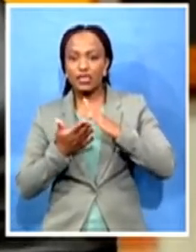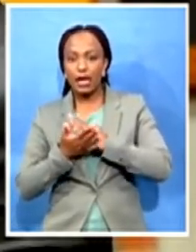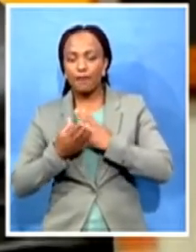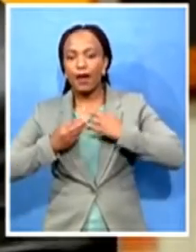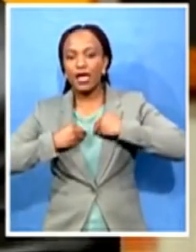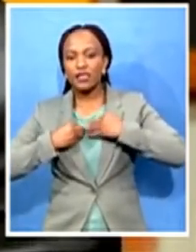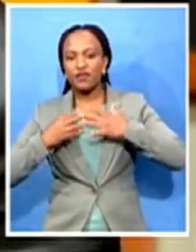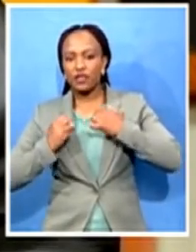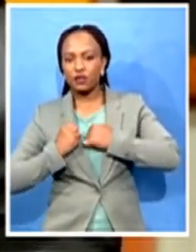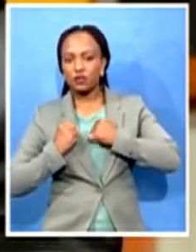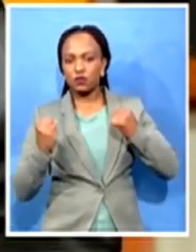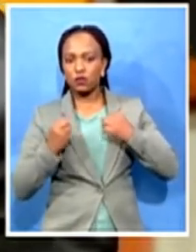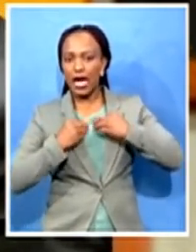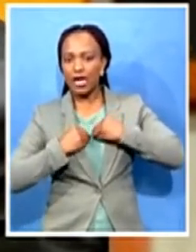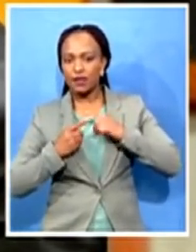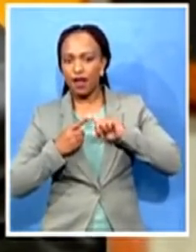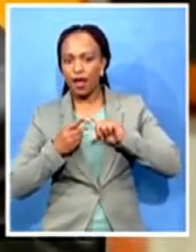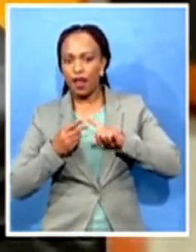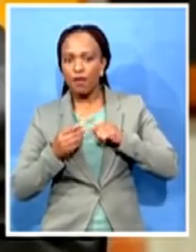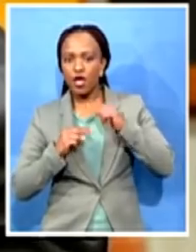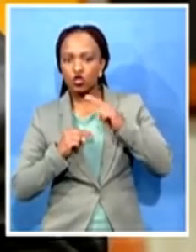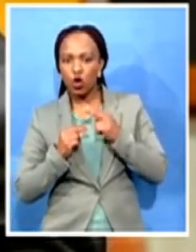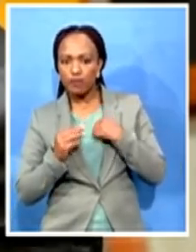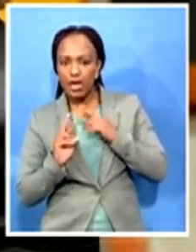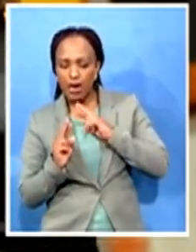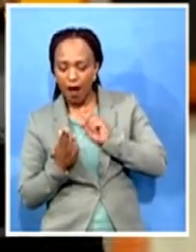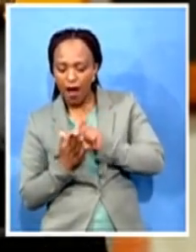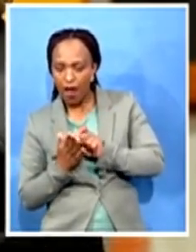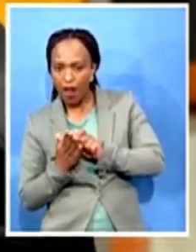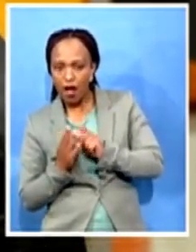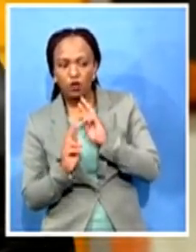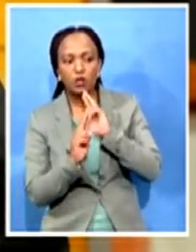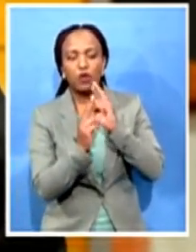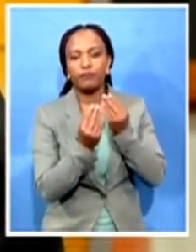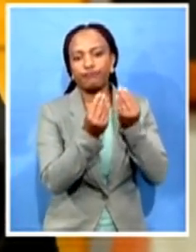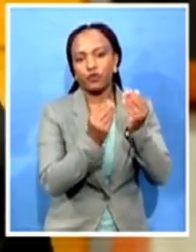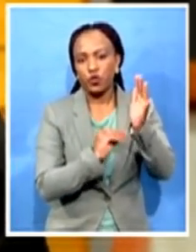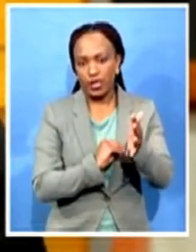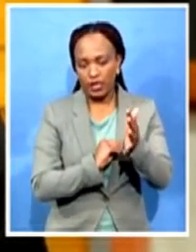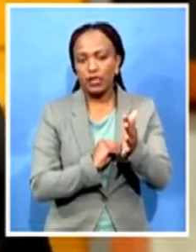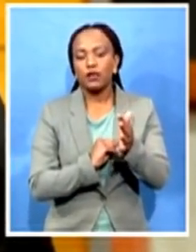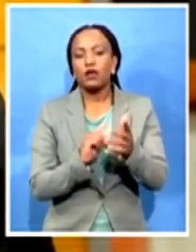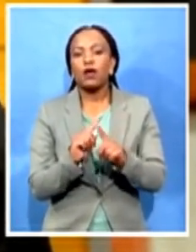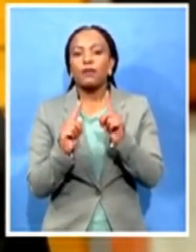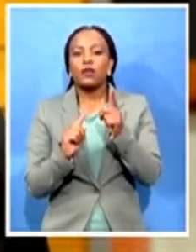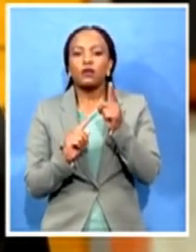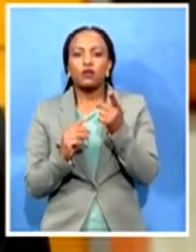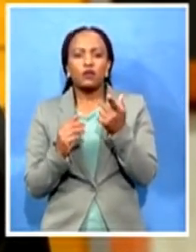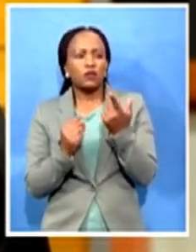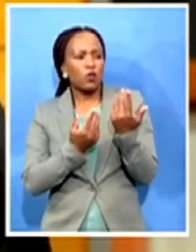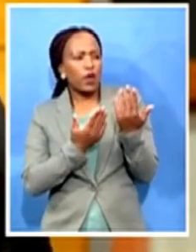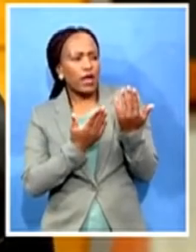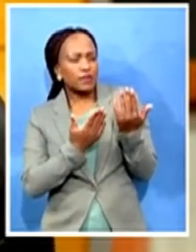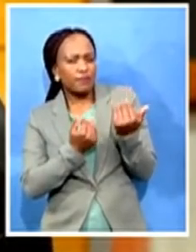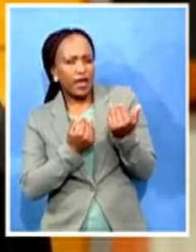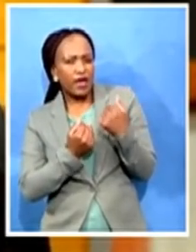which I'm going to hand up later. We haven't had a full opportunity. But I would have expected, as an officer of the court and as a colleague, if you